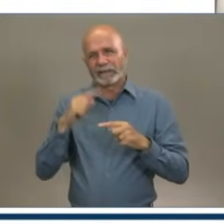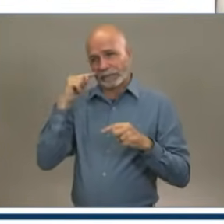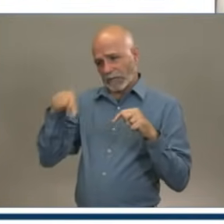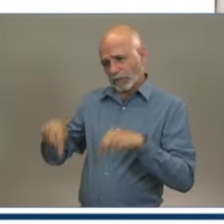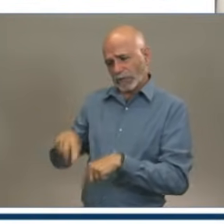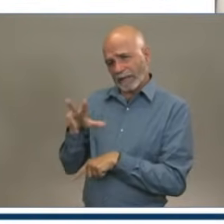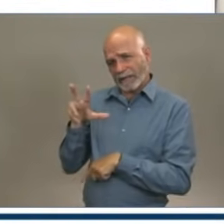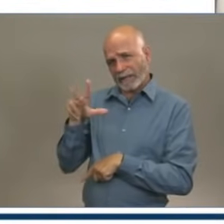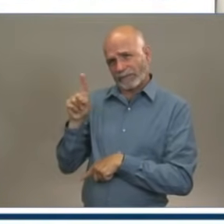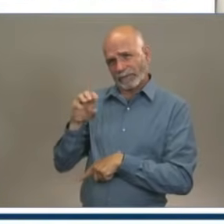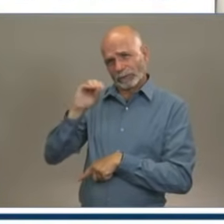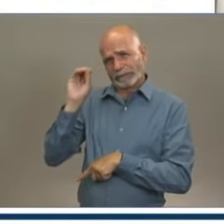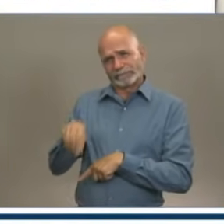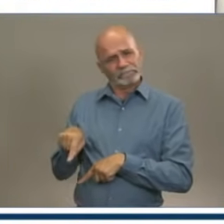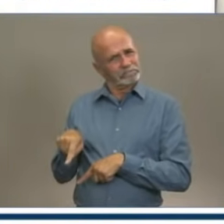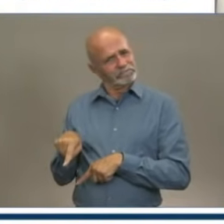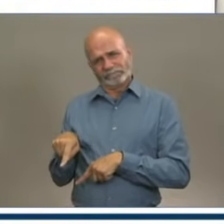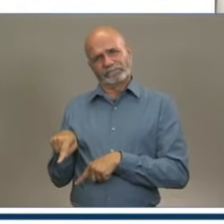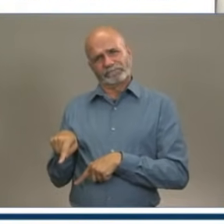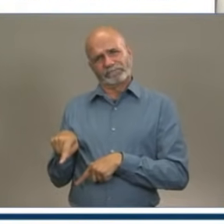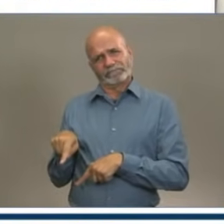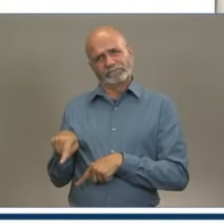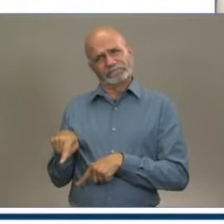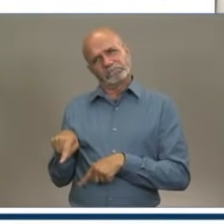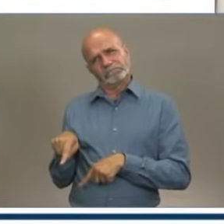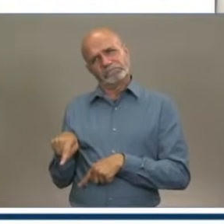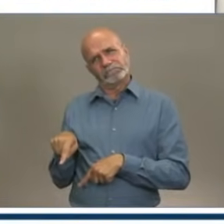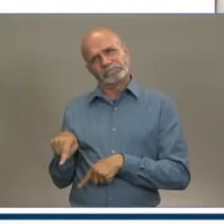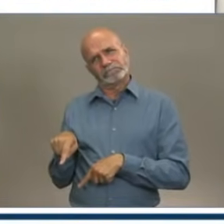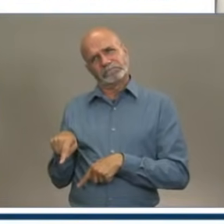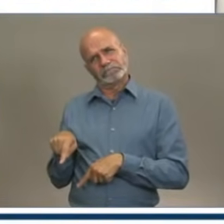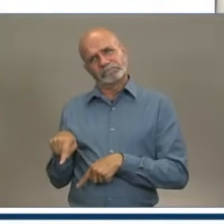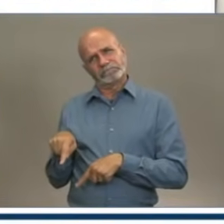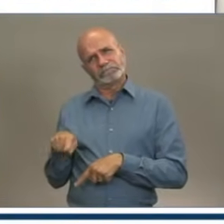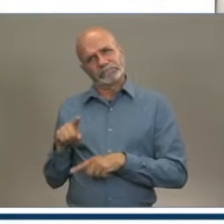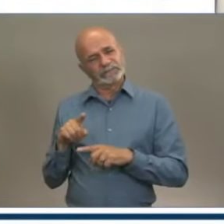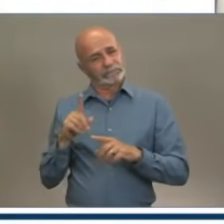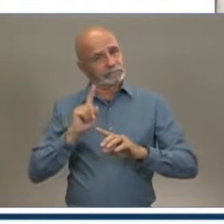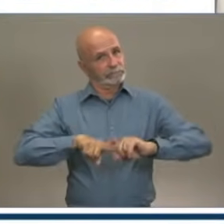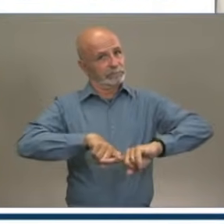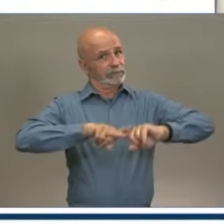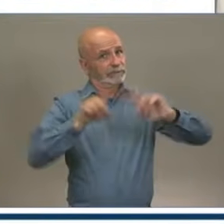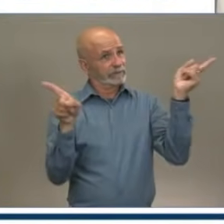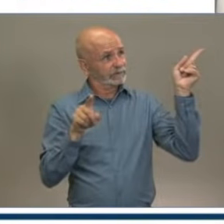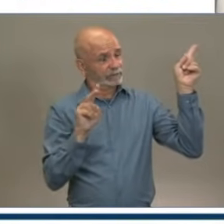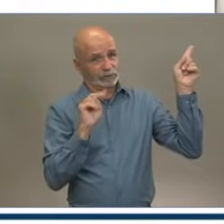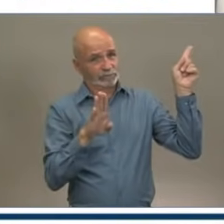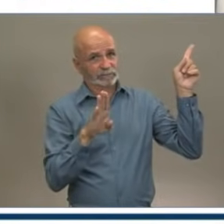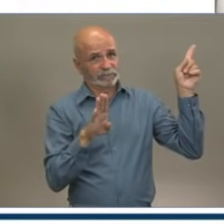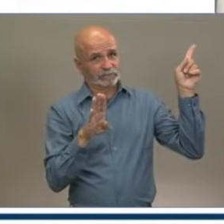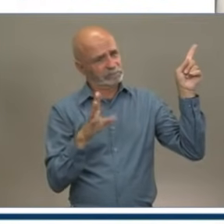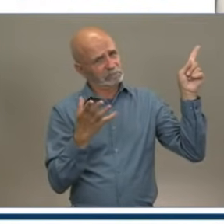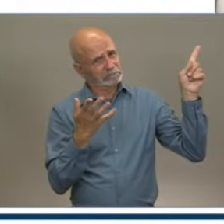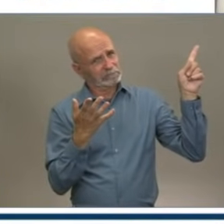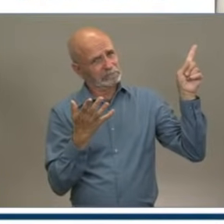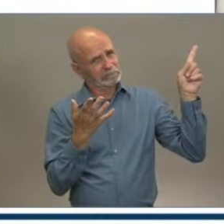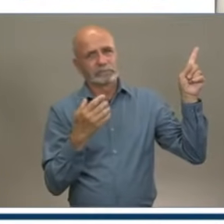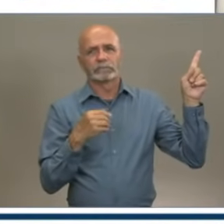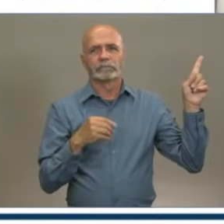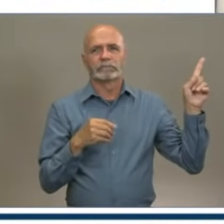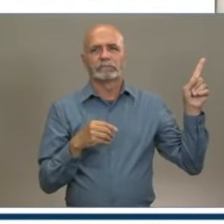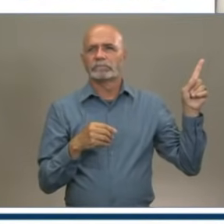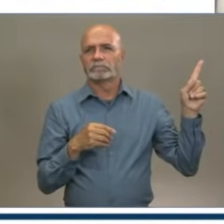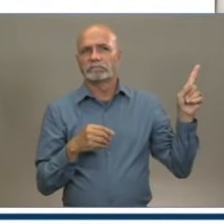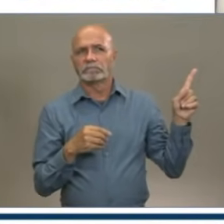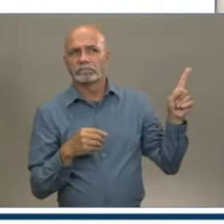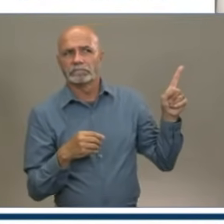Nova Scotia. It's quite a large difference between 2 Atlantic provinces. What are